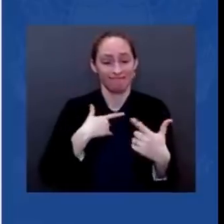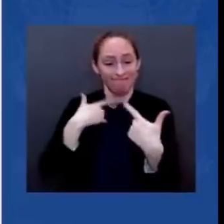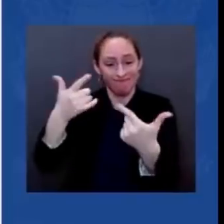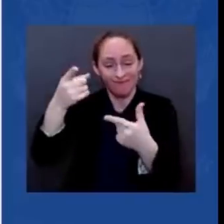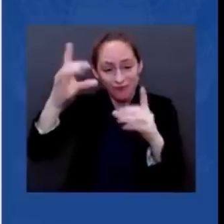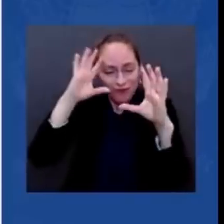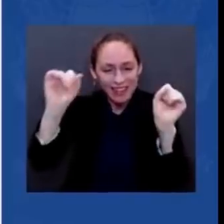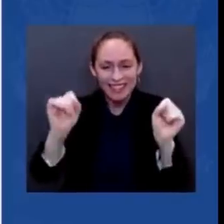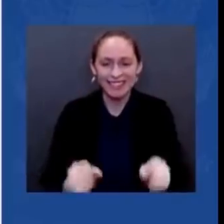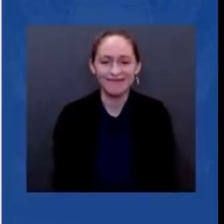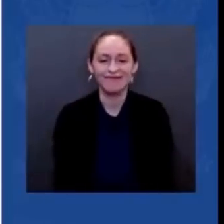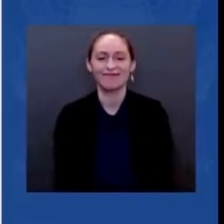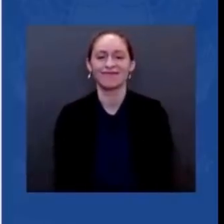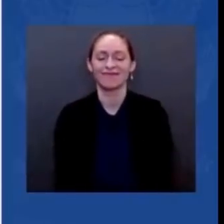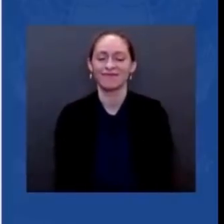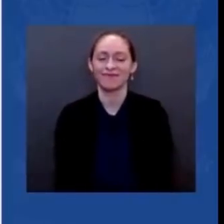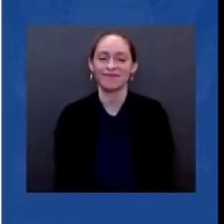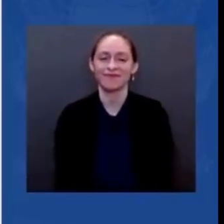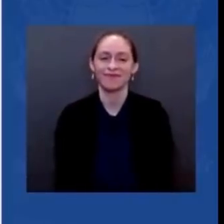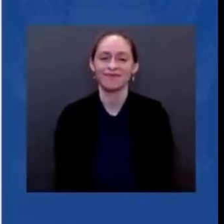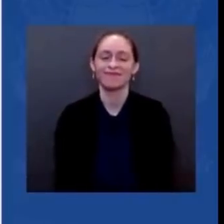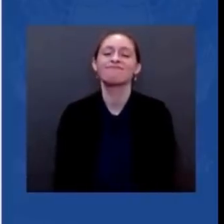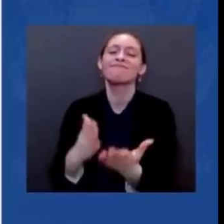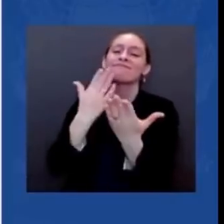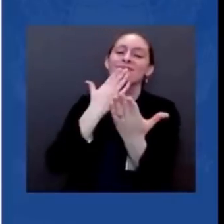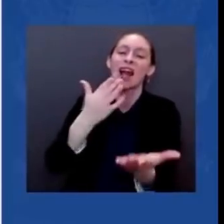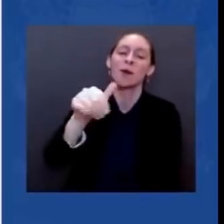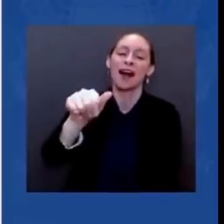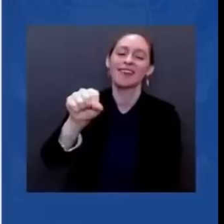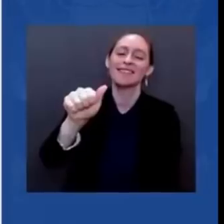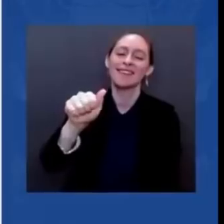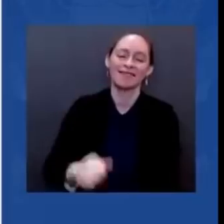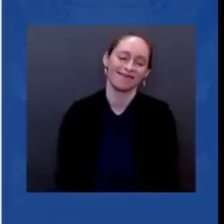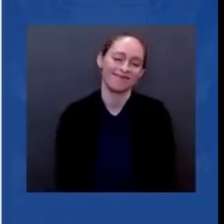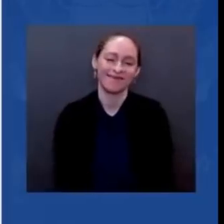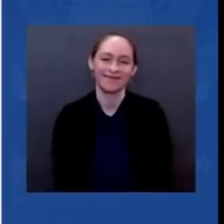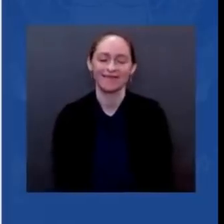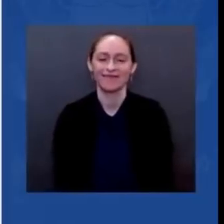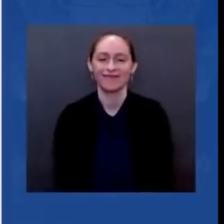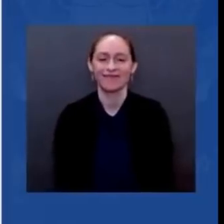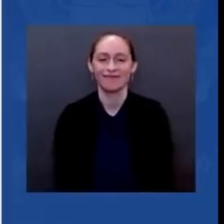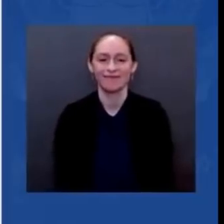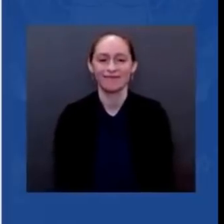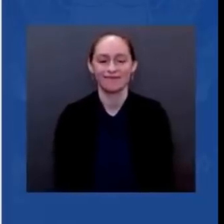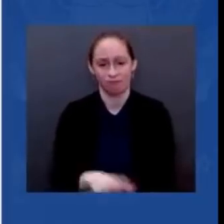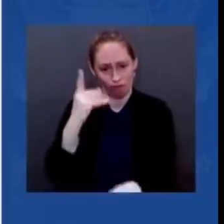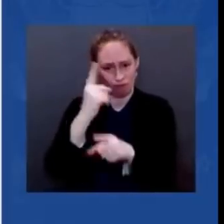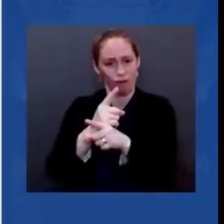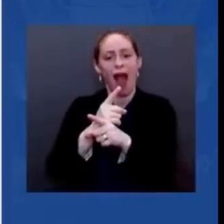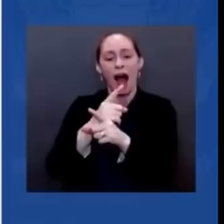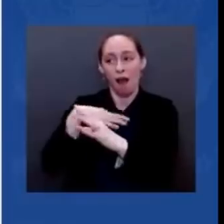no federal solution. This gets solved at a state level. I'm looking at Governor Sununu on the board here. He talks about that a